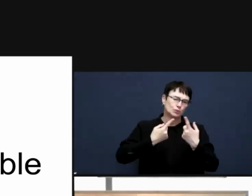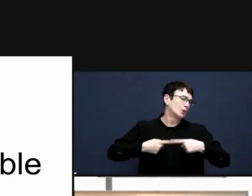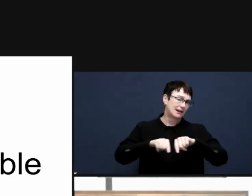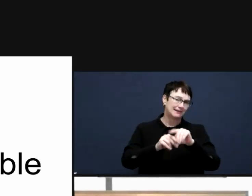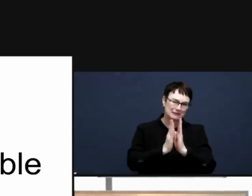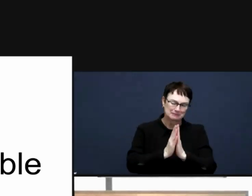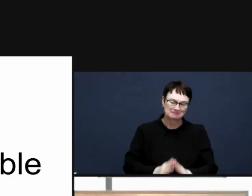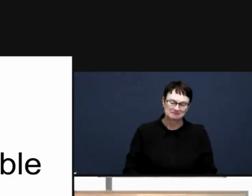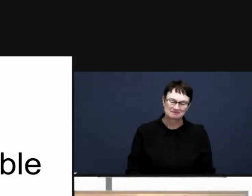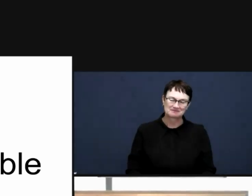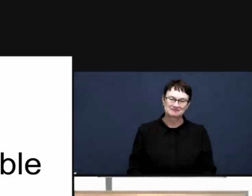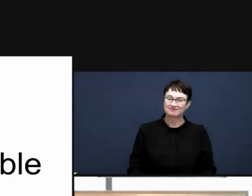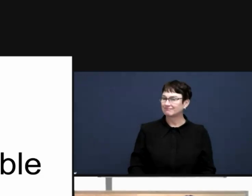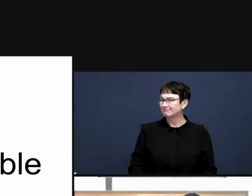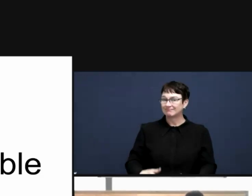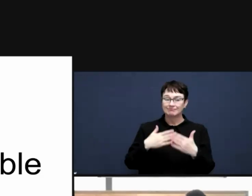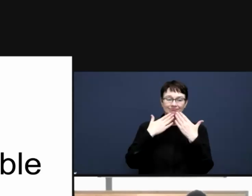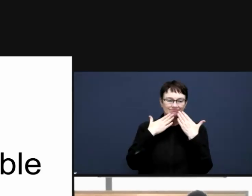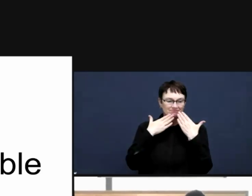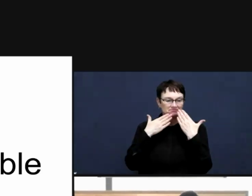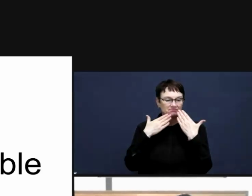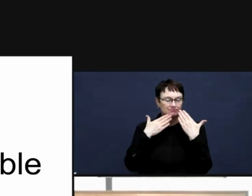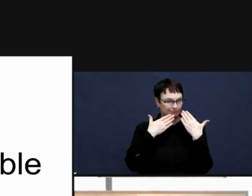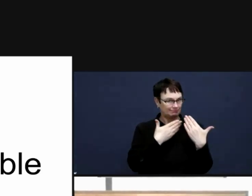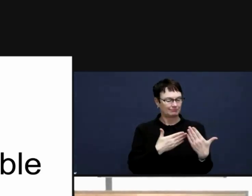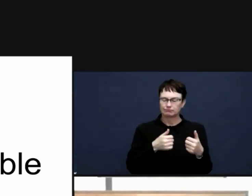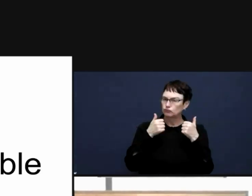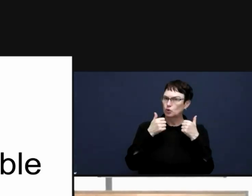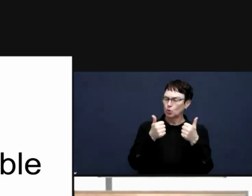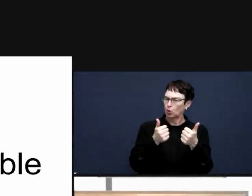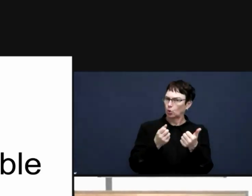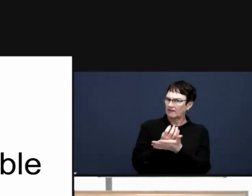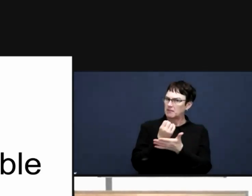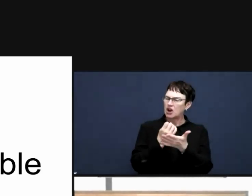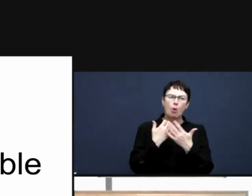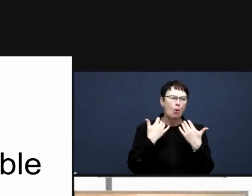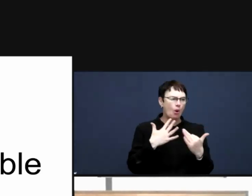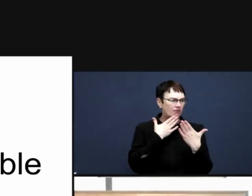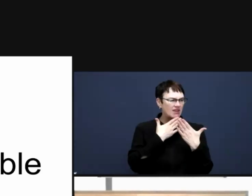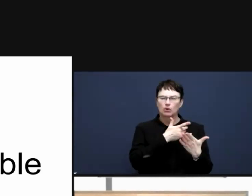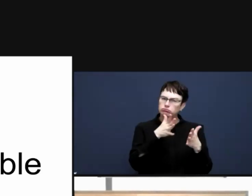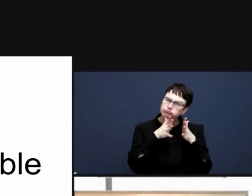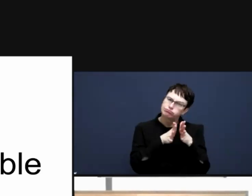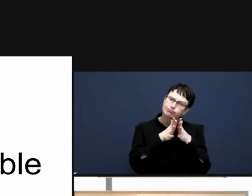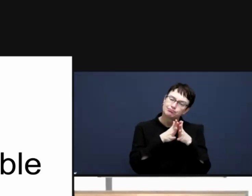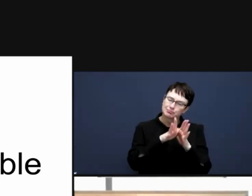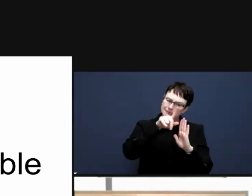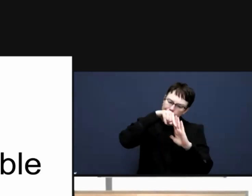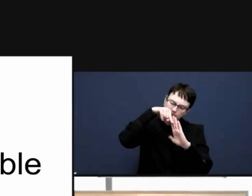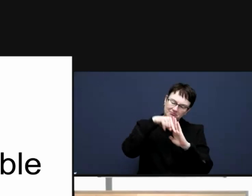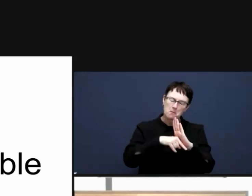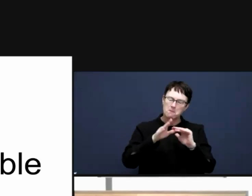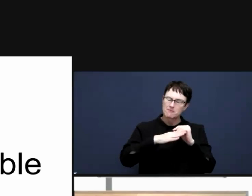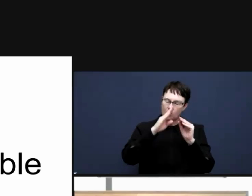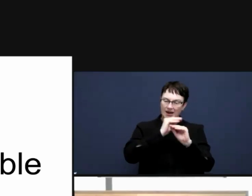Thank you, Paul. That was very useful information and also very clearly described. So thank you. It was a little bit of pity that you didn't dance,